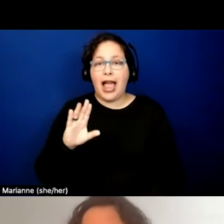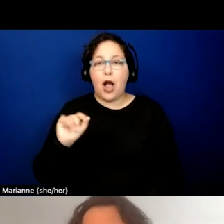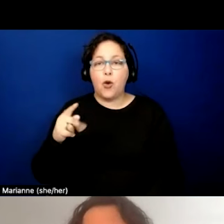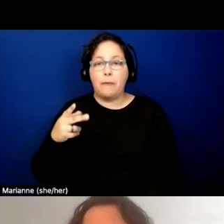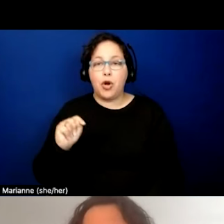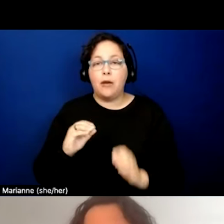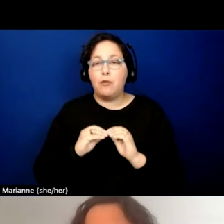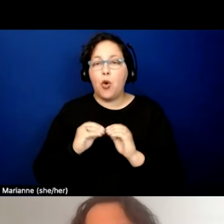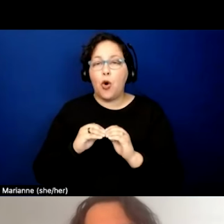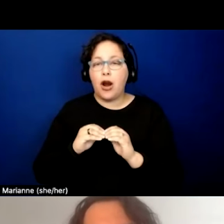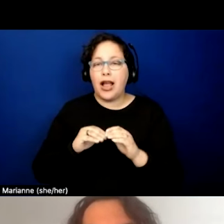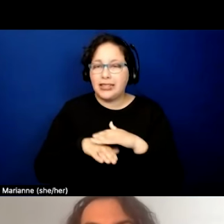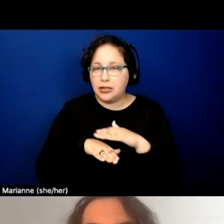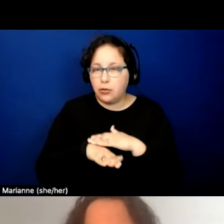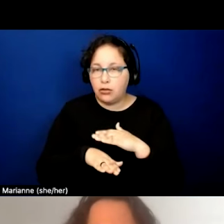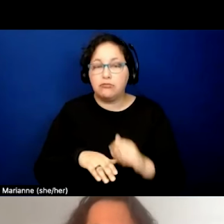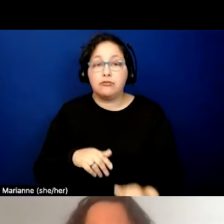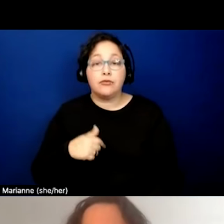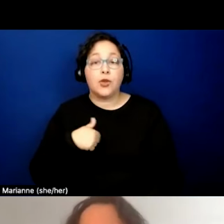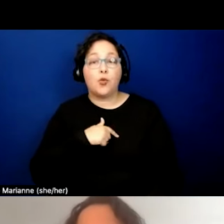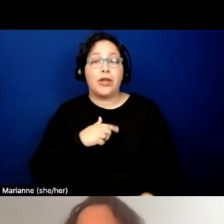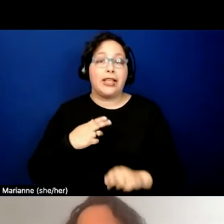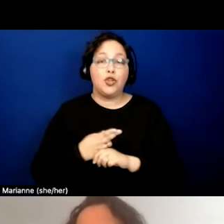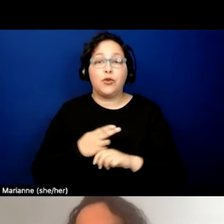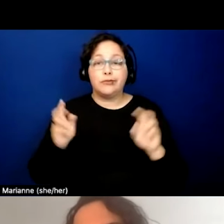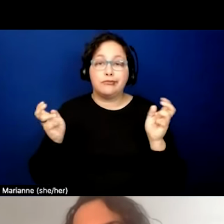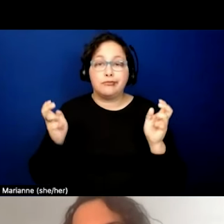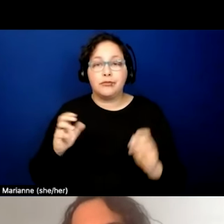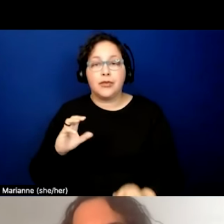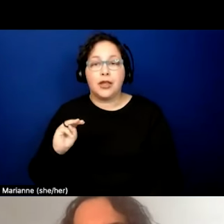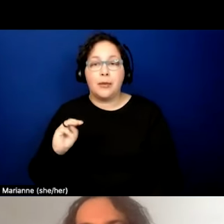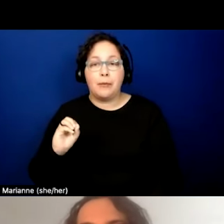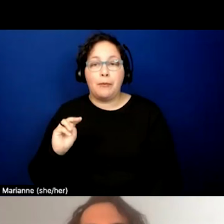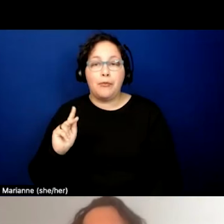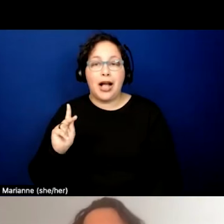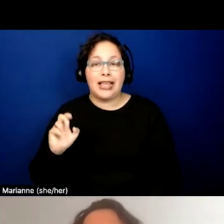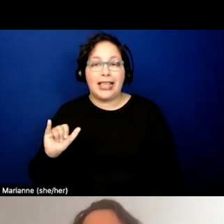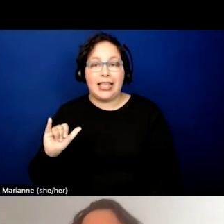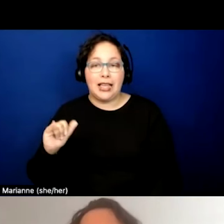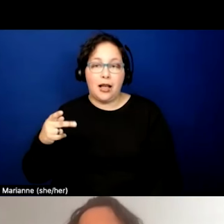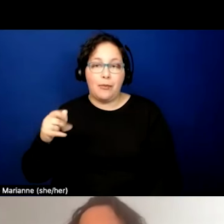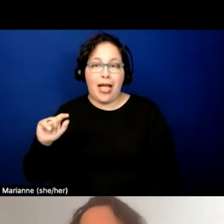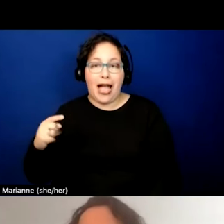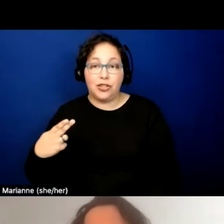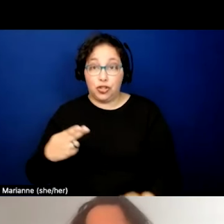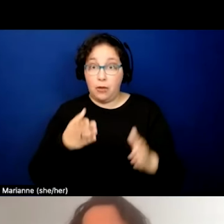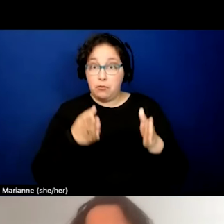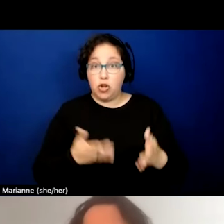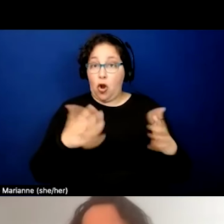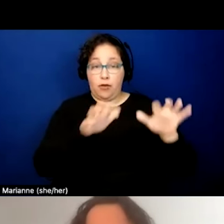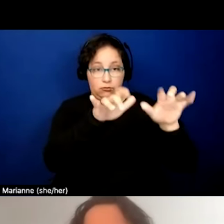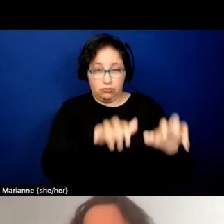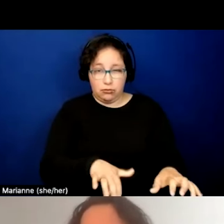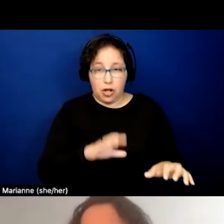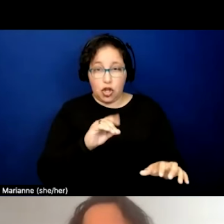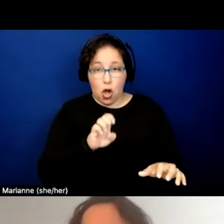worked doing what we call monkey patching, and that is going into the code that users provided and trying to like grab what